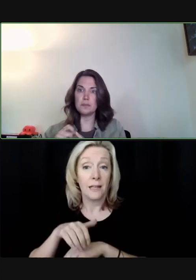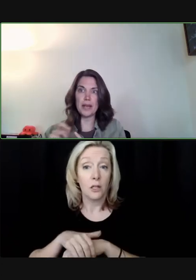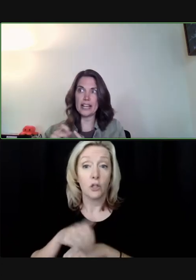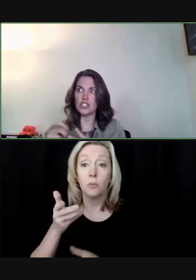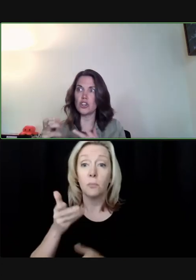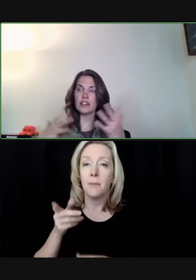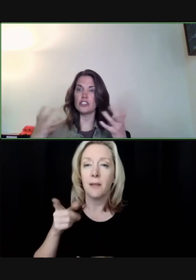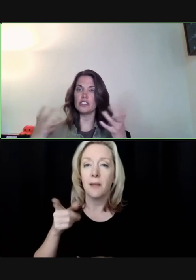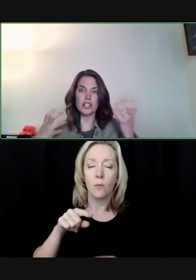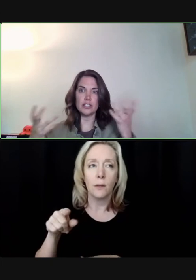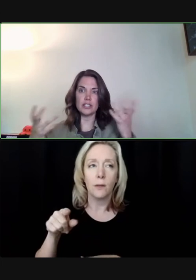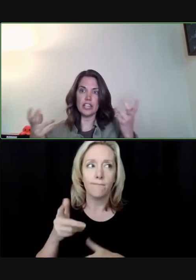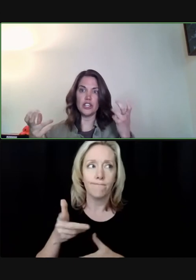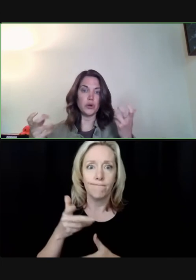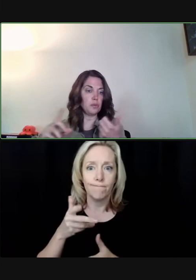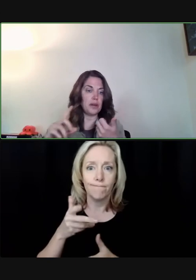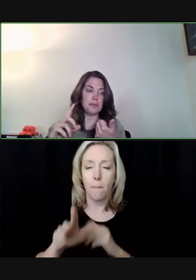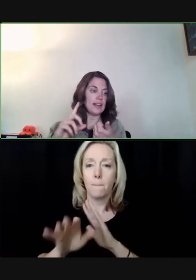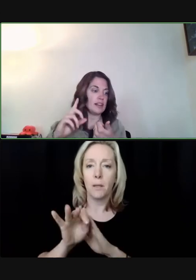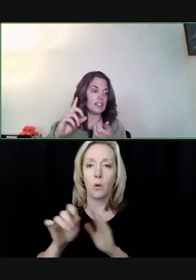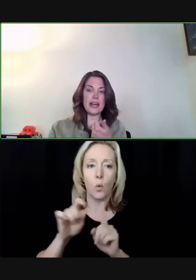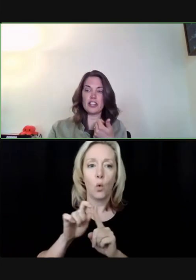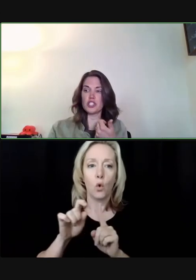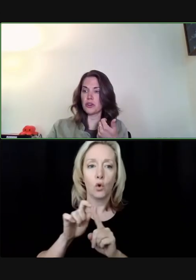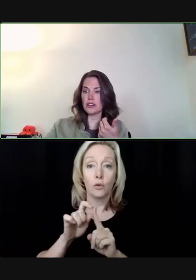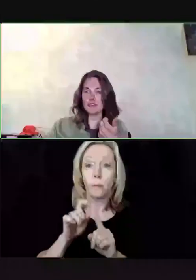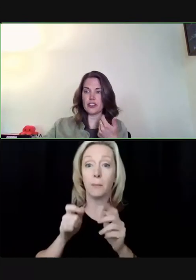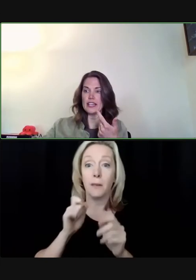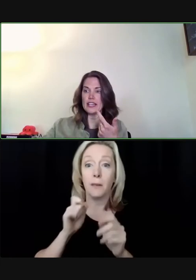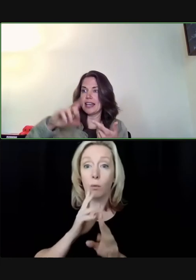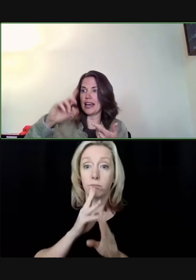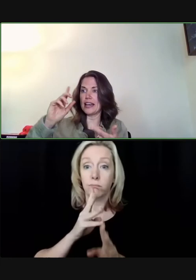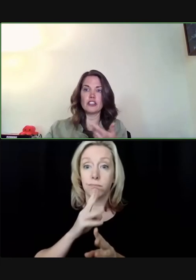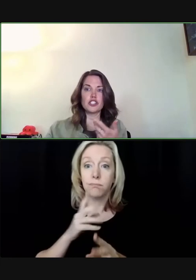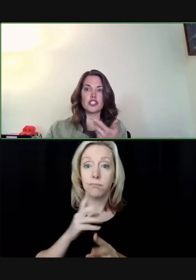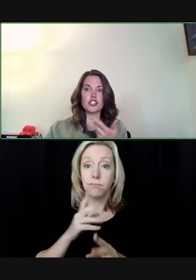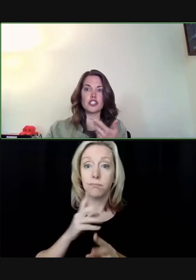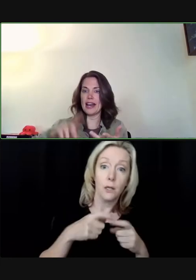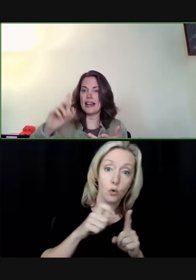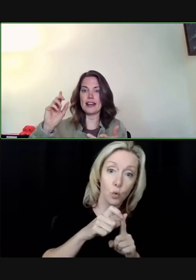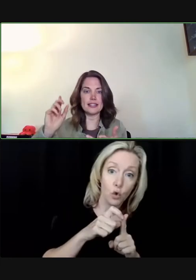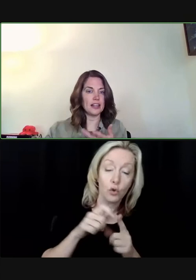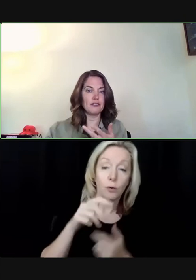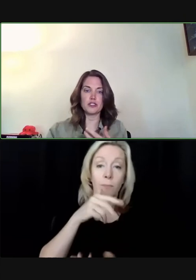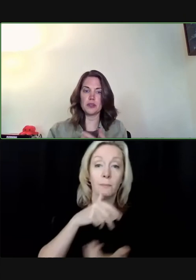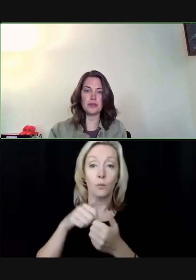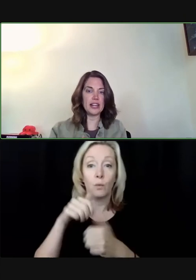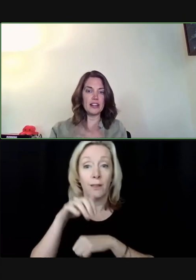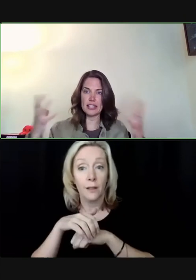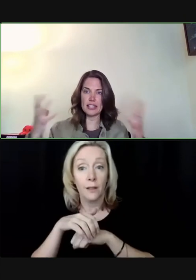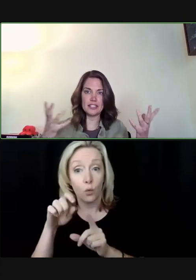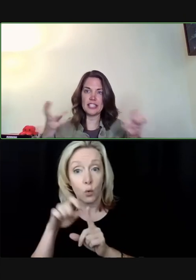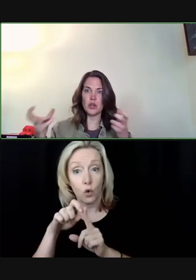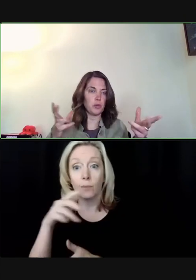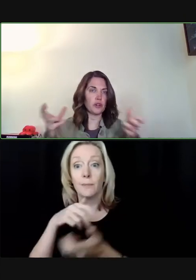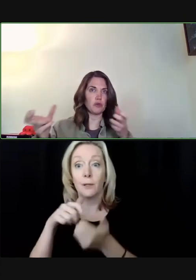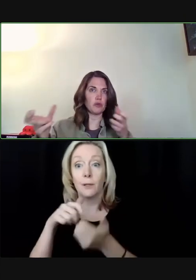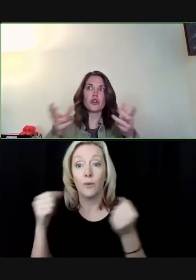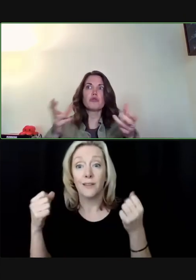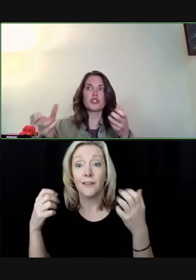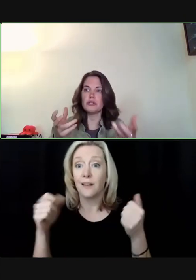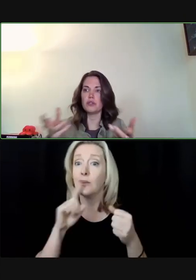choosing words based on just, you might be getting a Spanish word for this and an English word for that and a sign for something else. I have